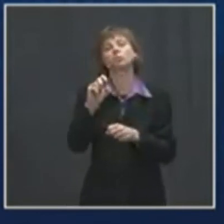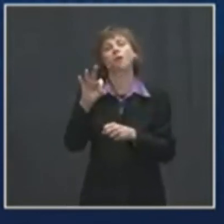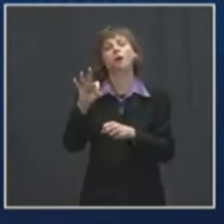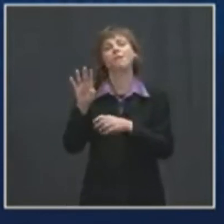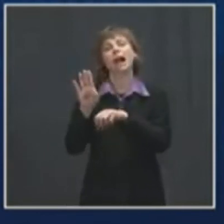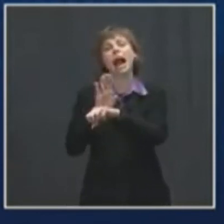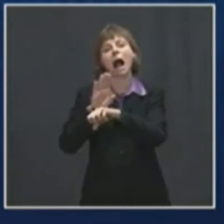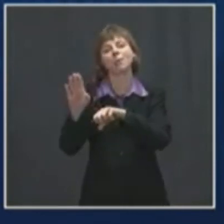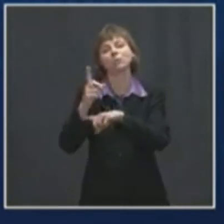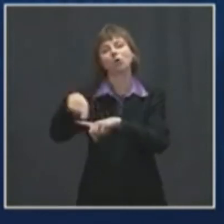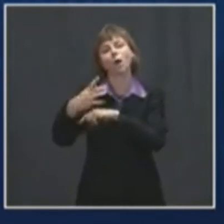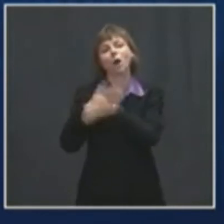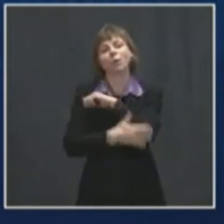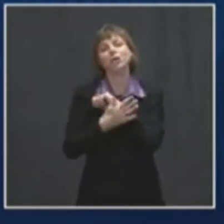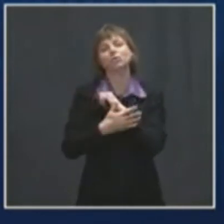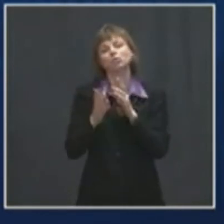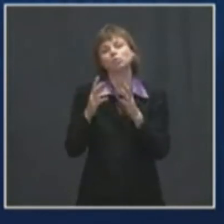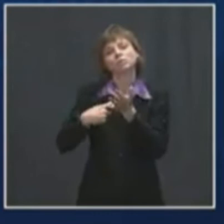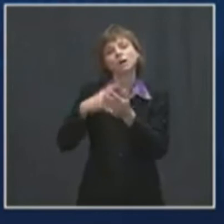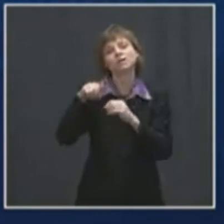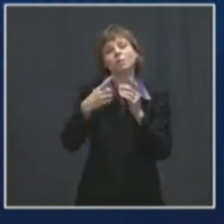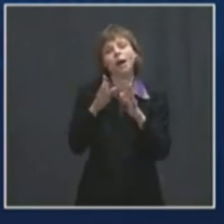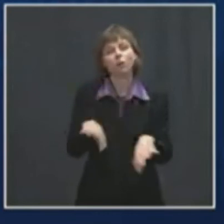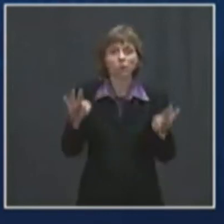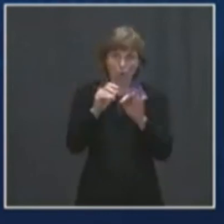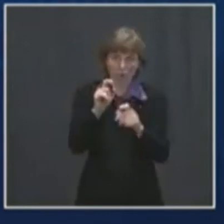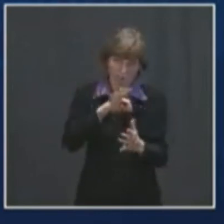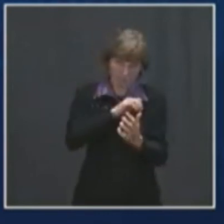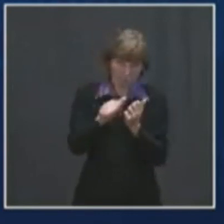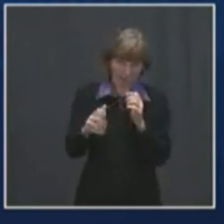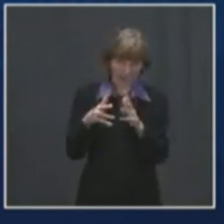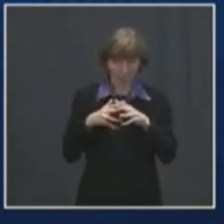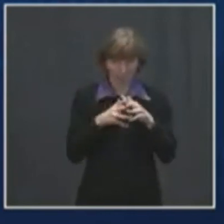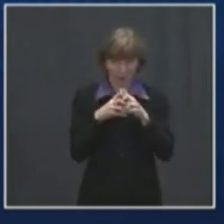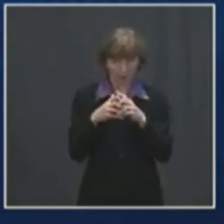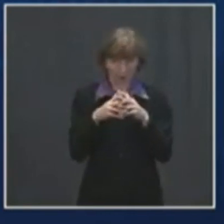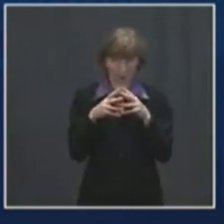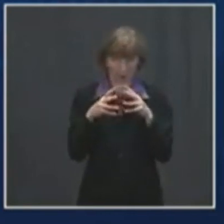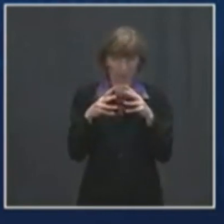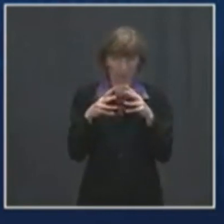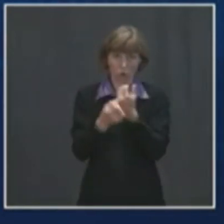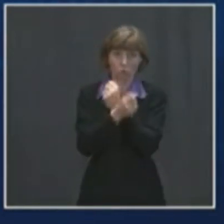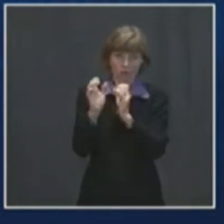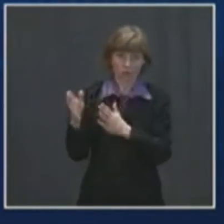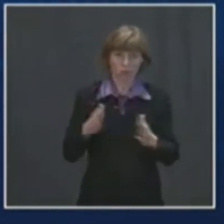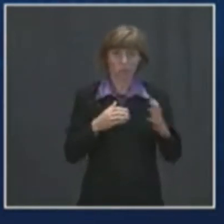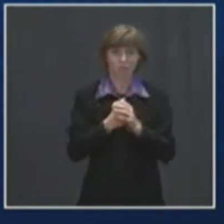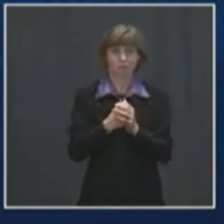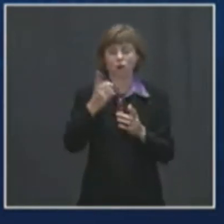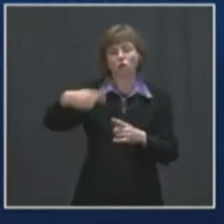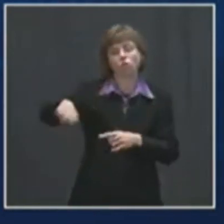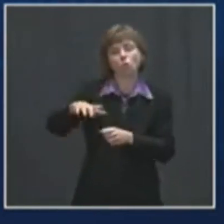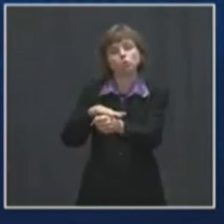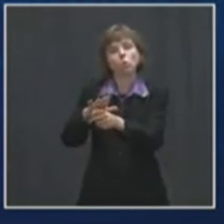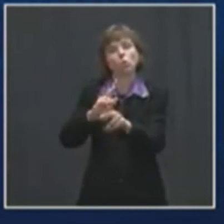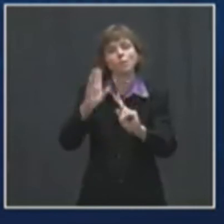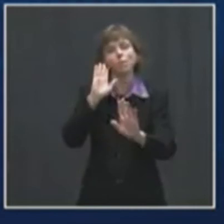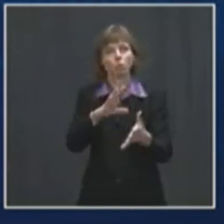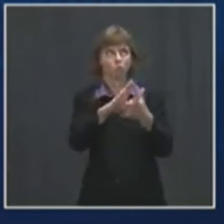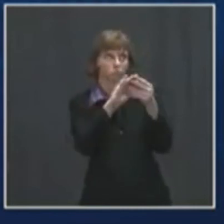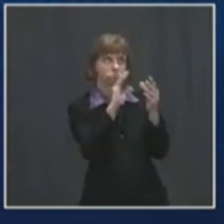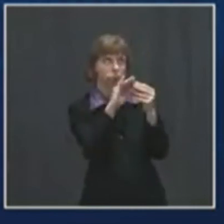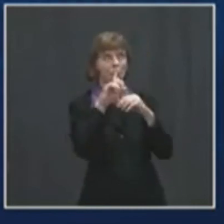the American Rescue Plan. Local chamber representatives will share on-the-ground experiences during this crisis, ask the Vice President